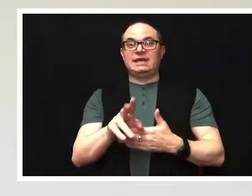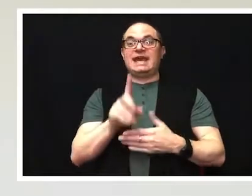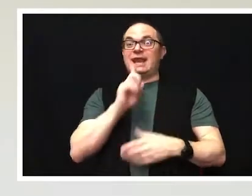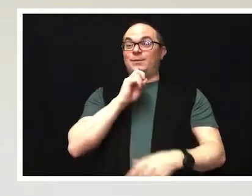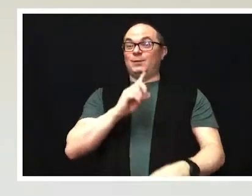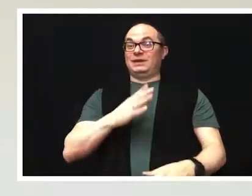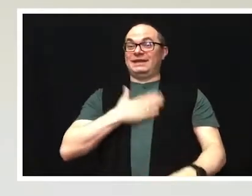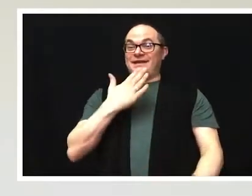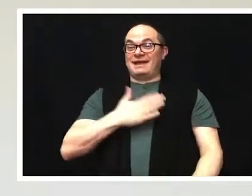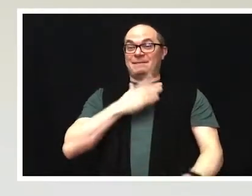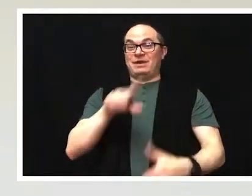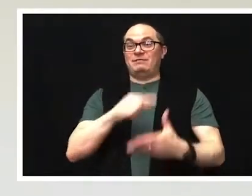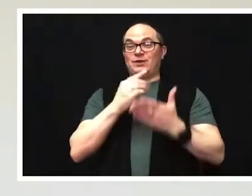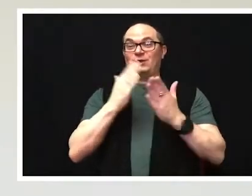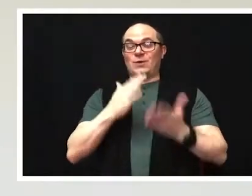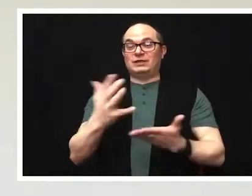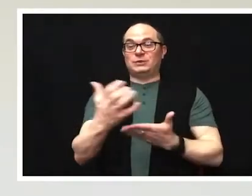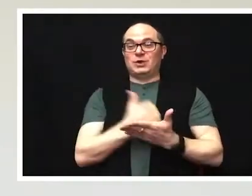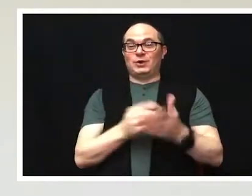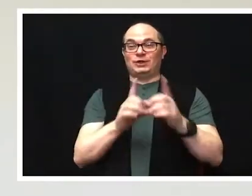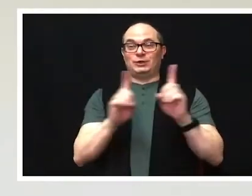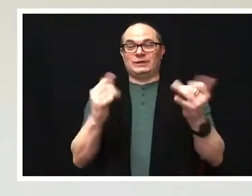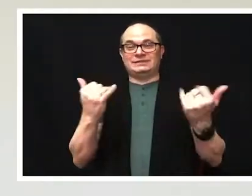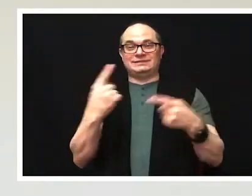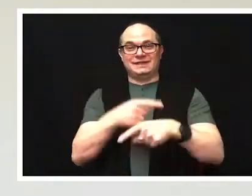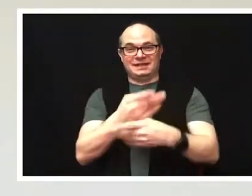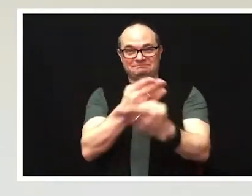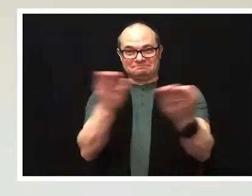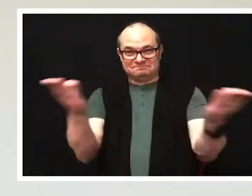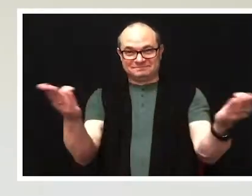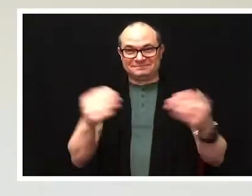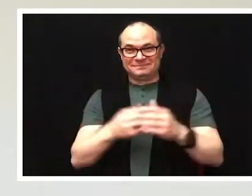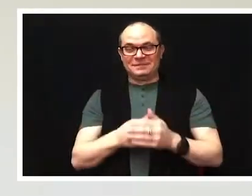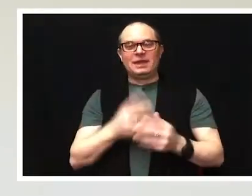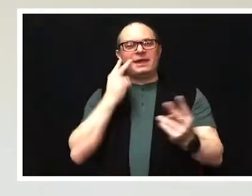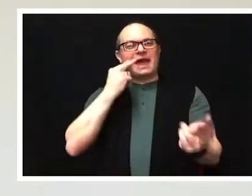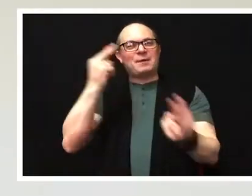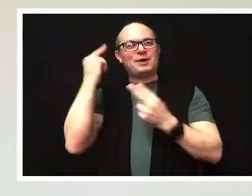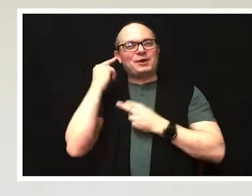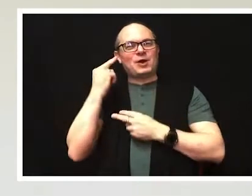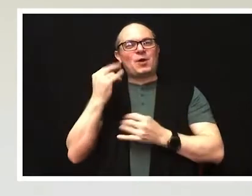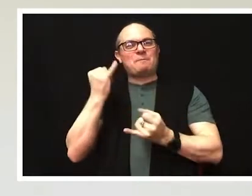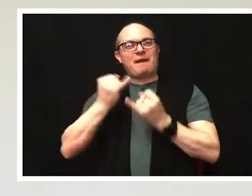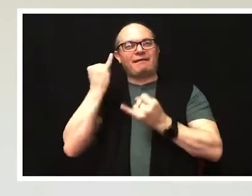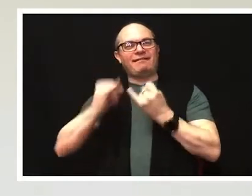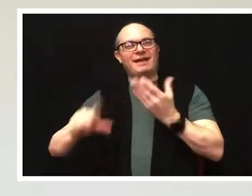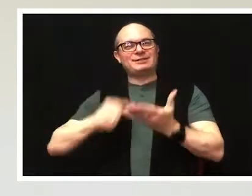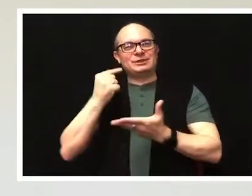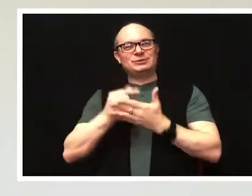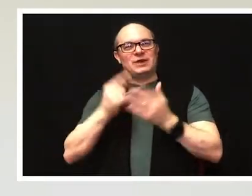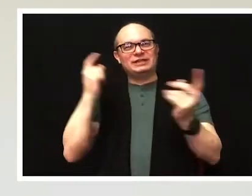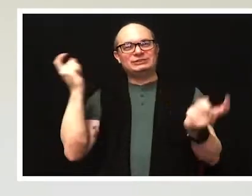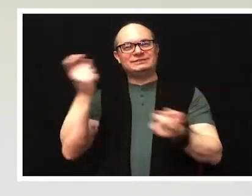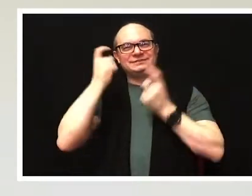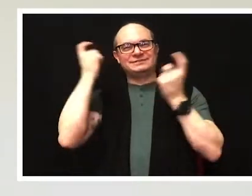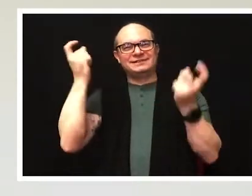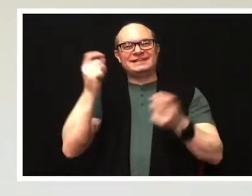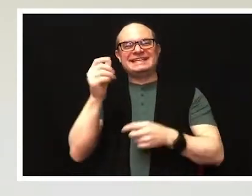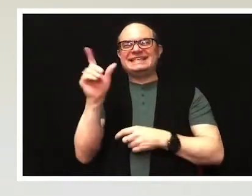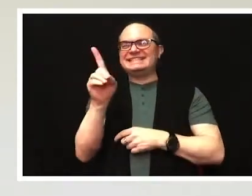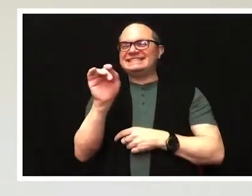extremely happy for the graduates earning degrees today. I recall my last commencement ceremony back in December